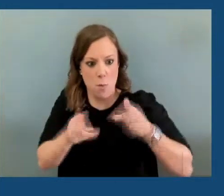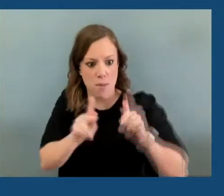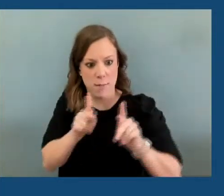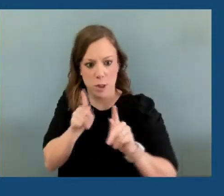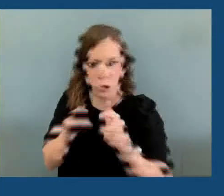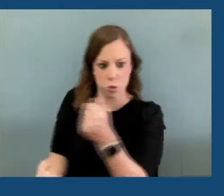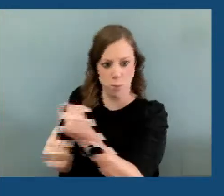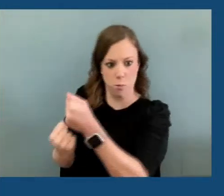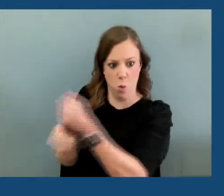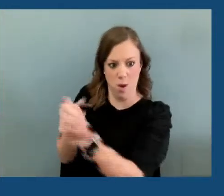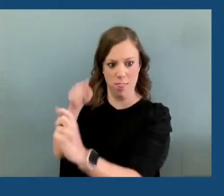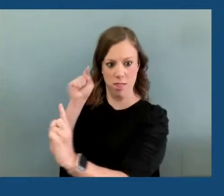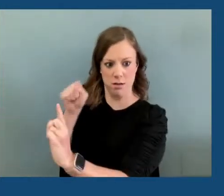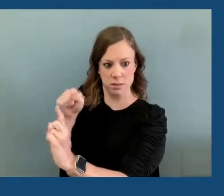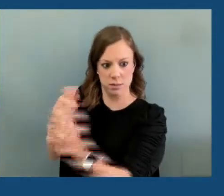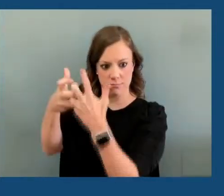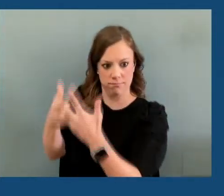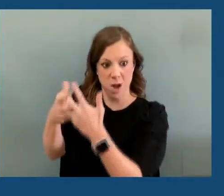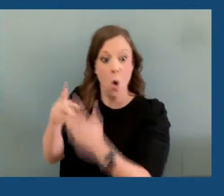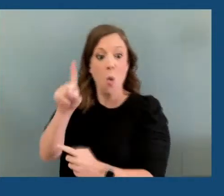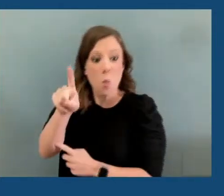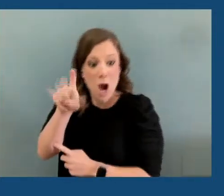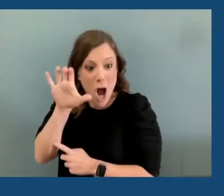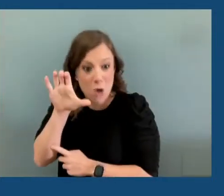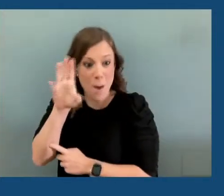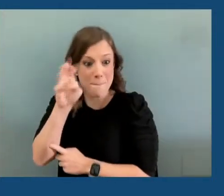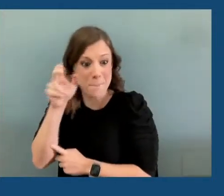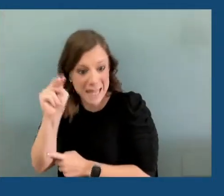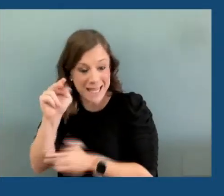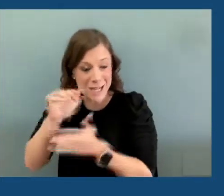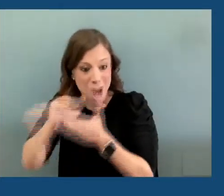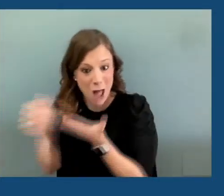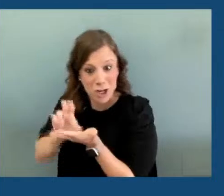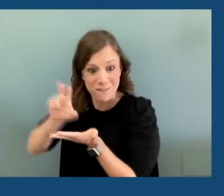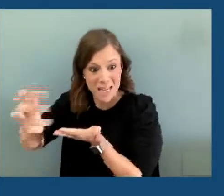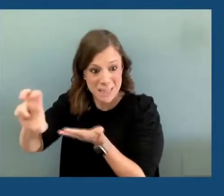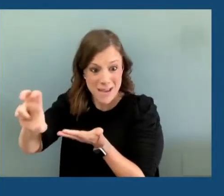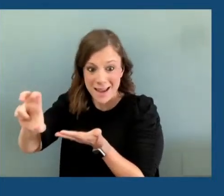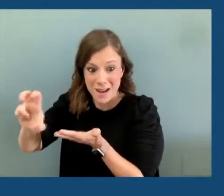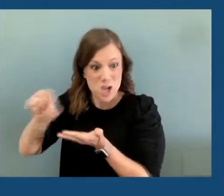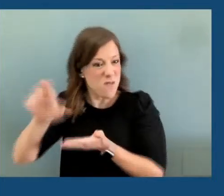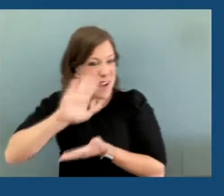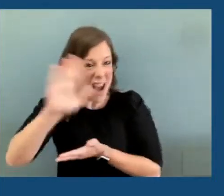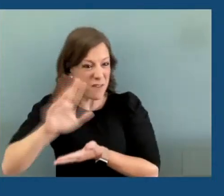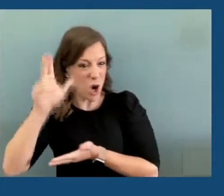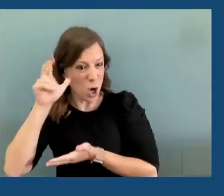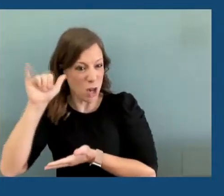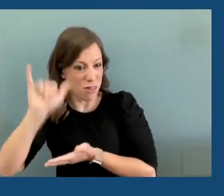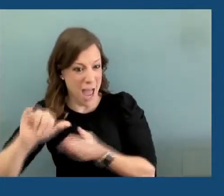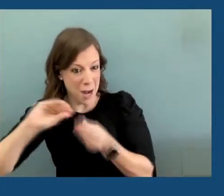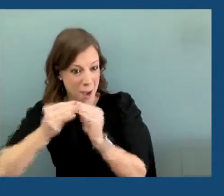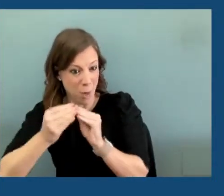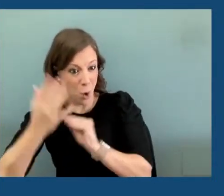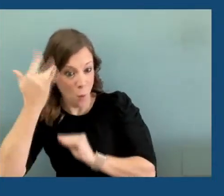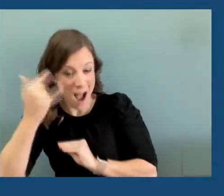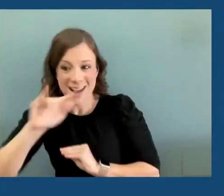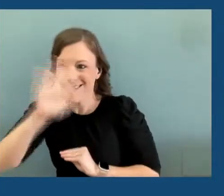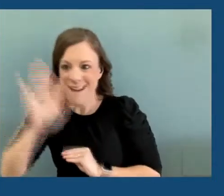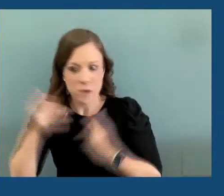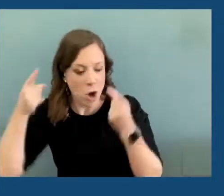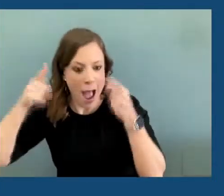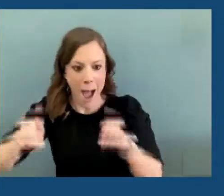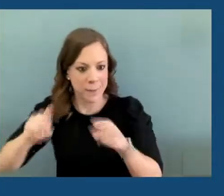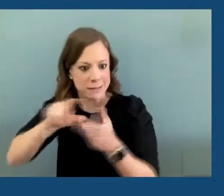investment. And I'm going to repeat that, $100 billion. You have not heard that before because it's never happened in the history of the United States before, an investment that